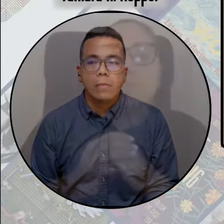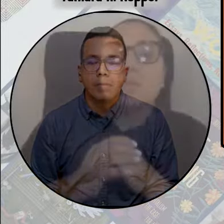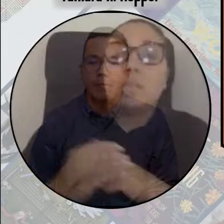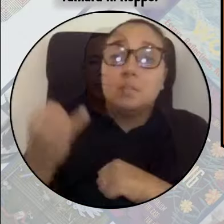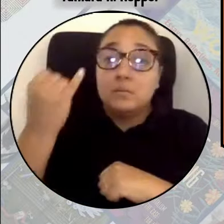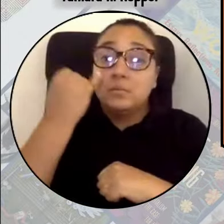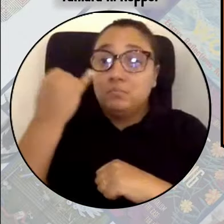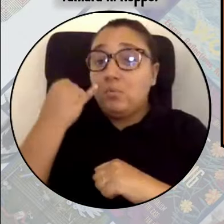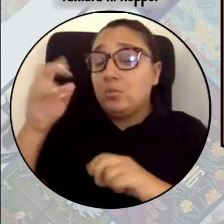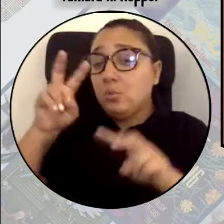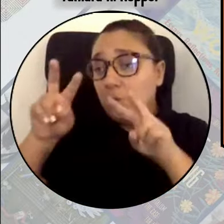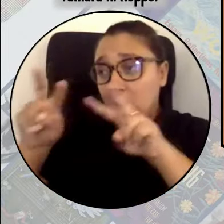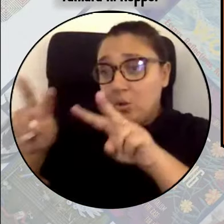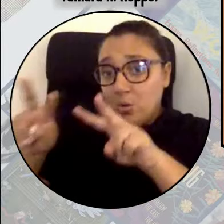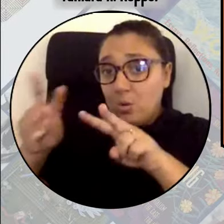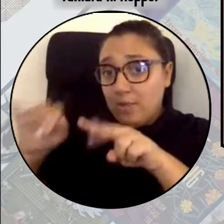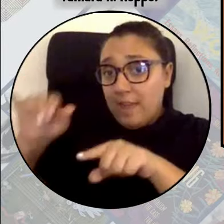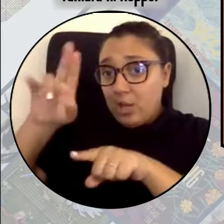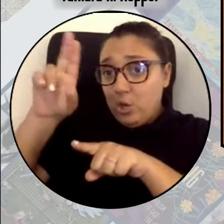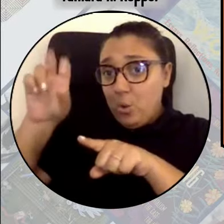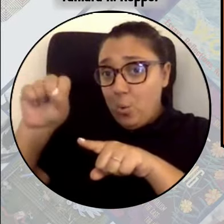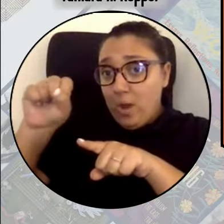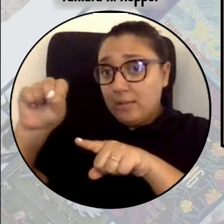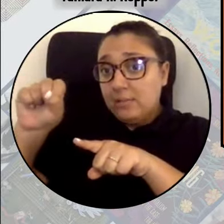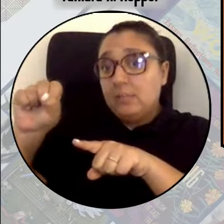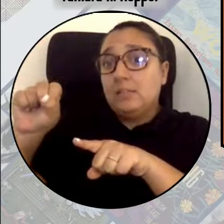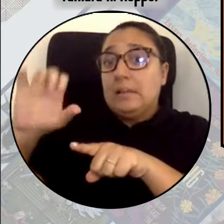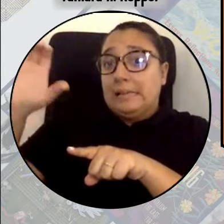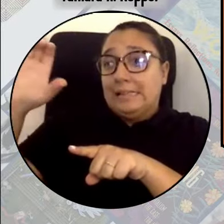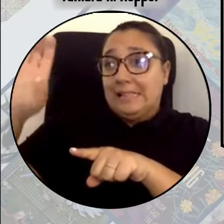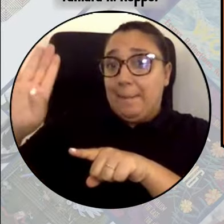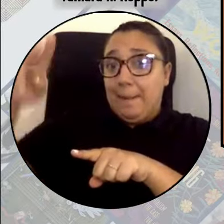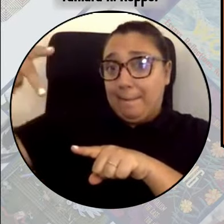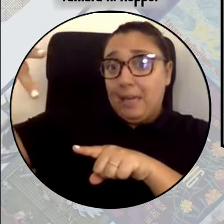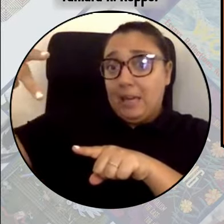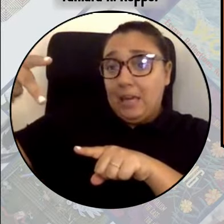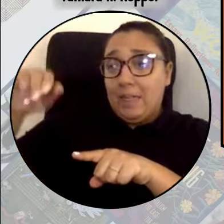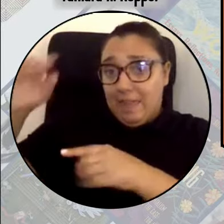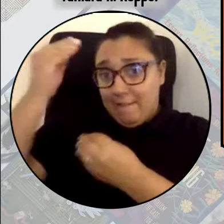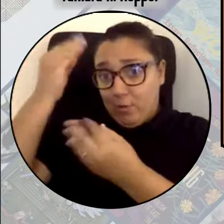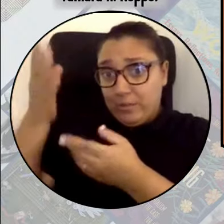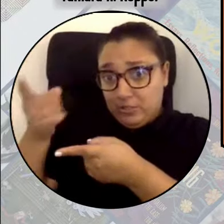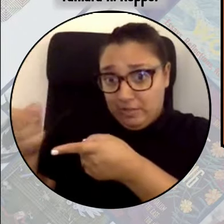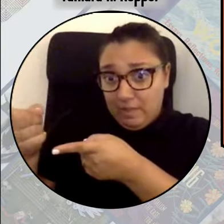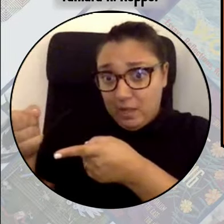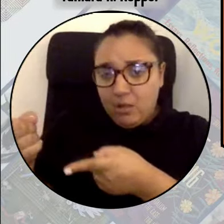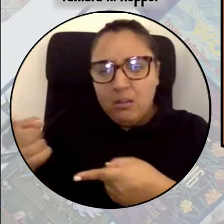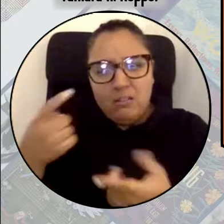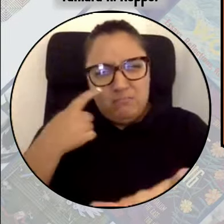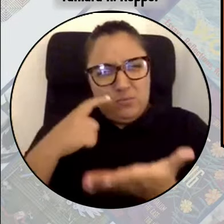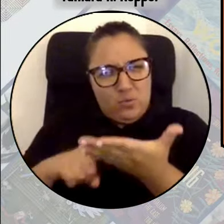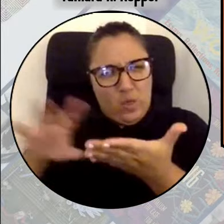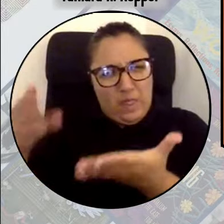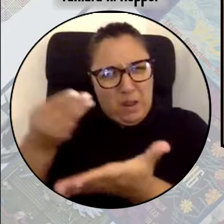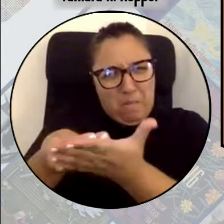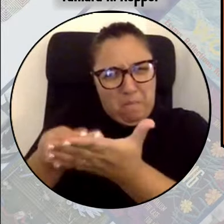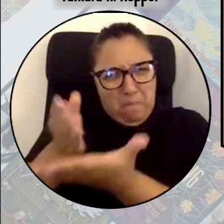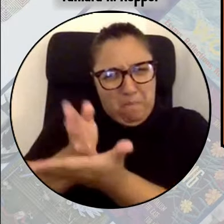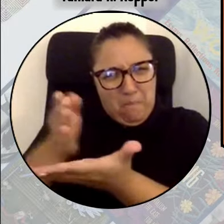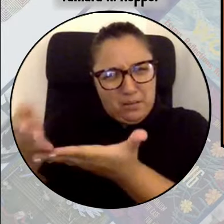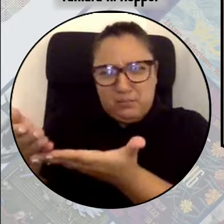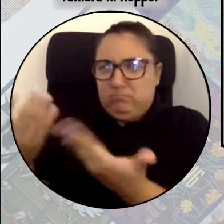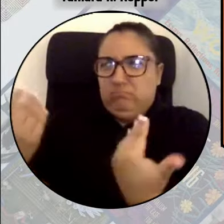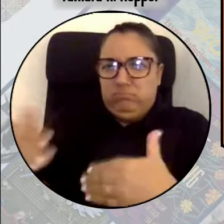right? One thing you see is there's a significant increase in these budgets here.